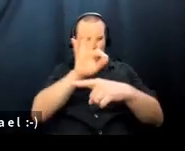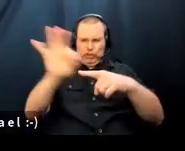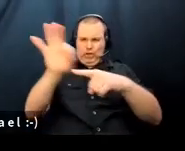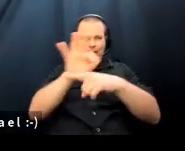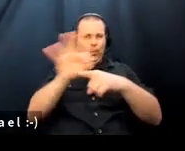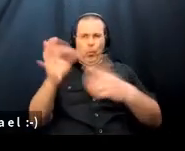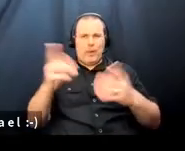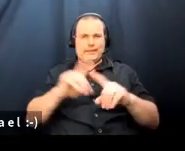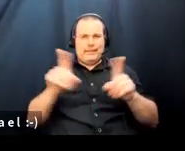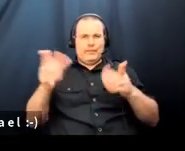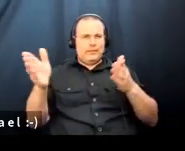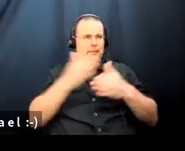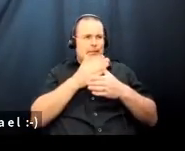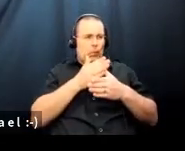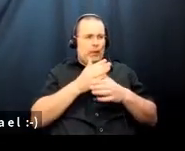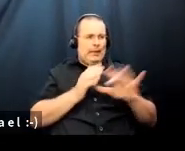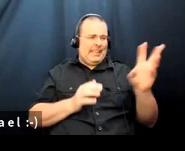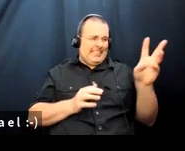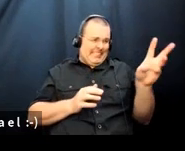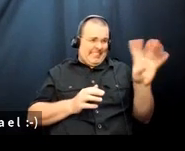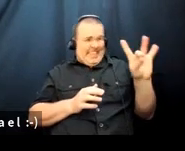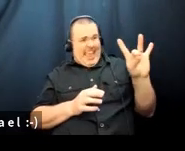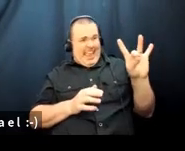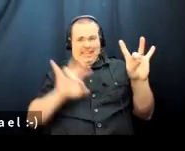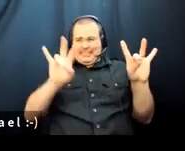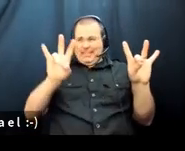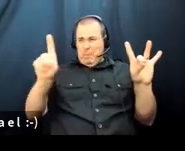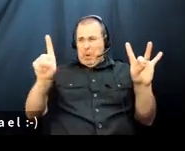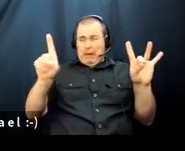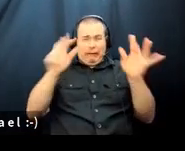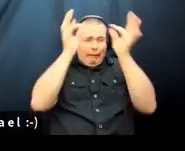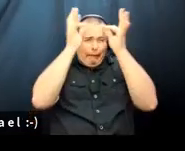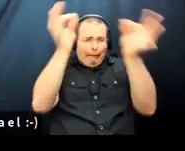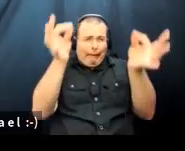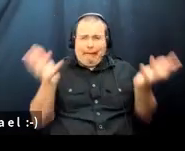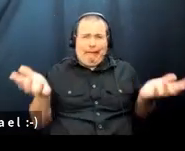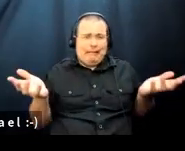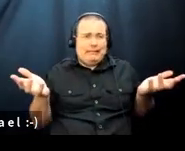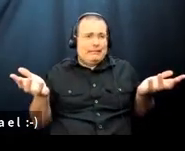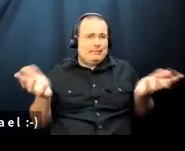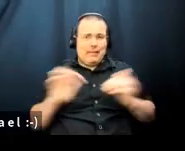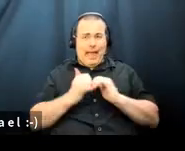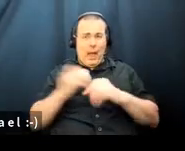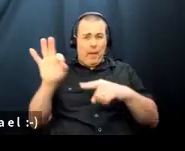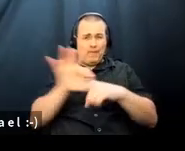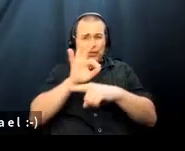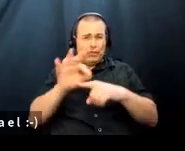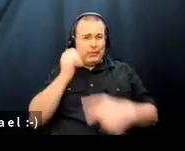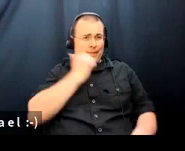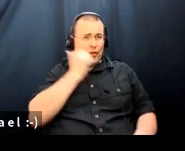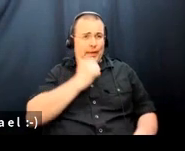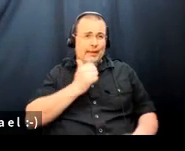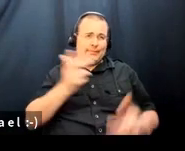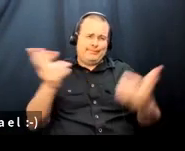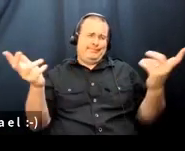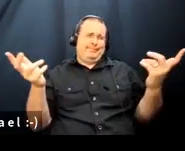a 68 IQ and a 71 IQ? Exactly. I mean, in terms of how I function on a day-to-day basis,